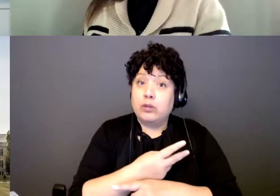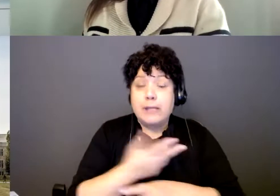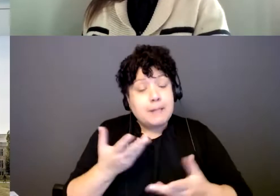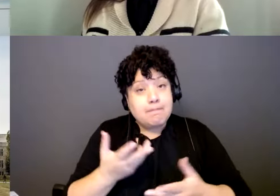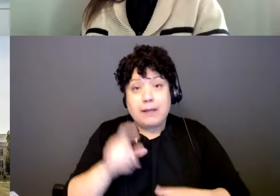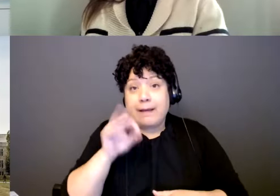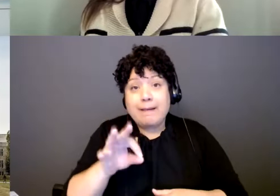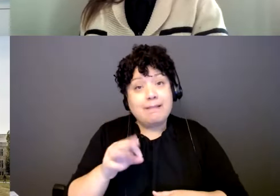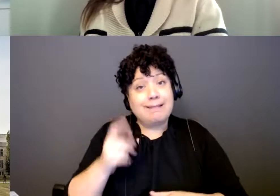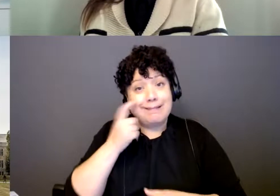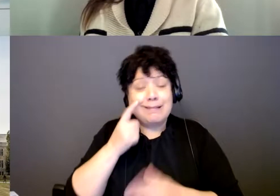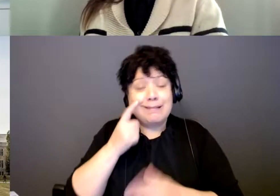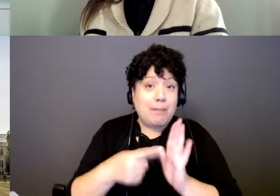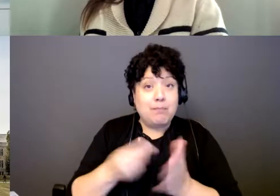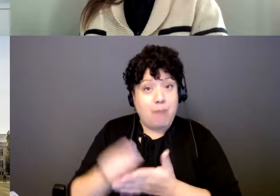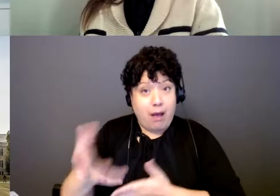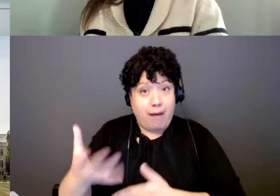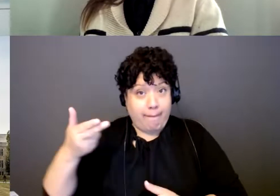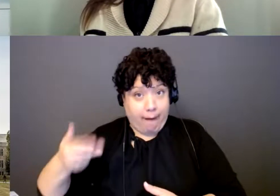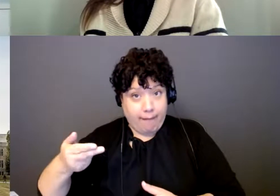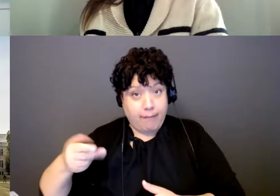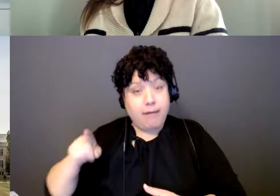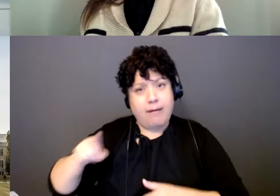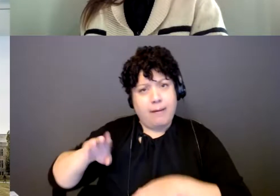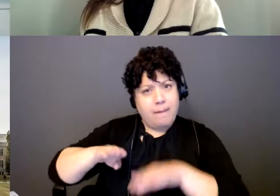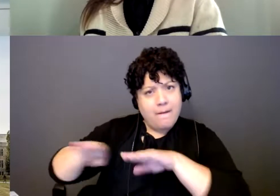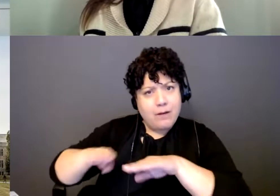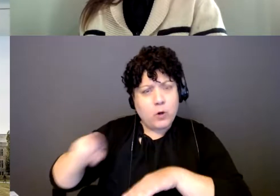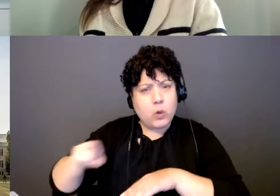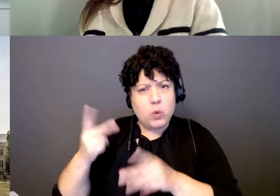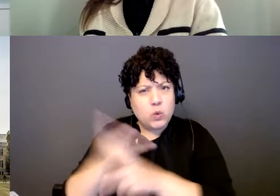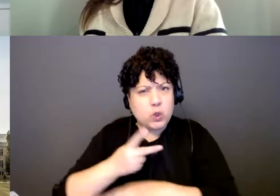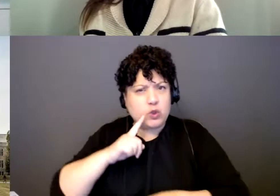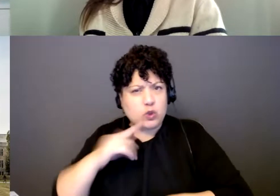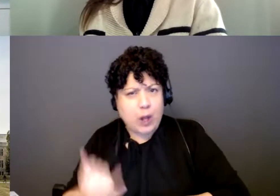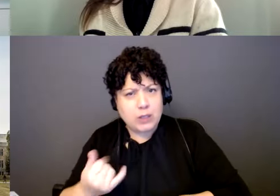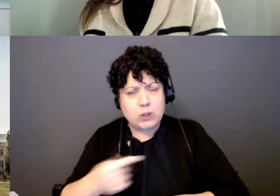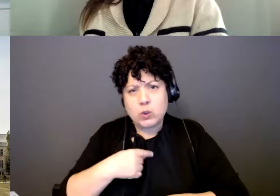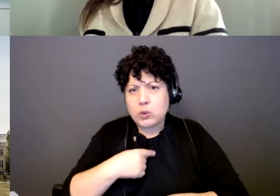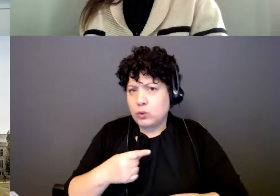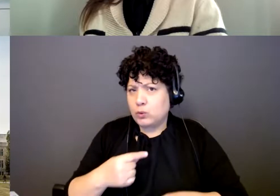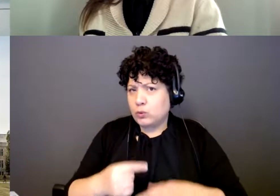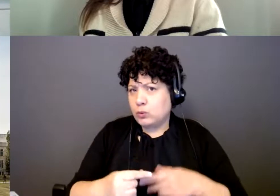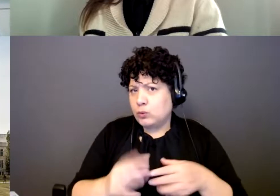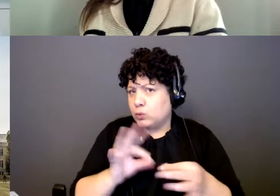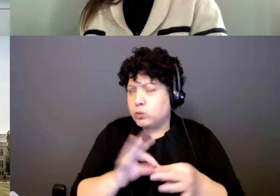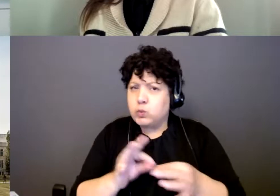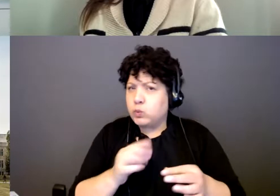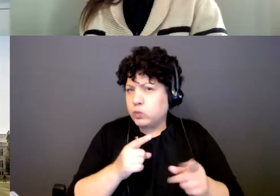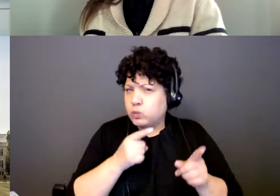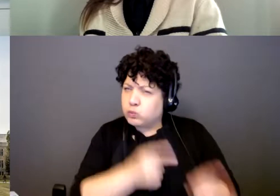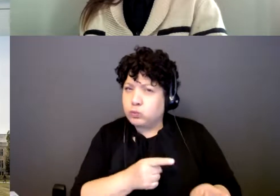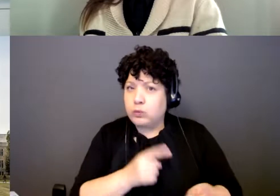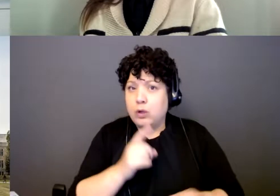bought a gun, if they're escalating in their jealousy, they're making threats, I'm not sure there's